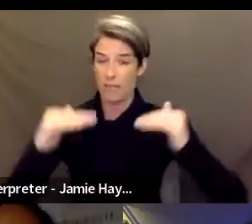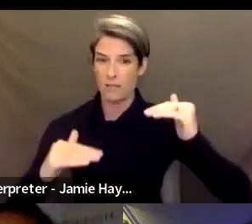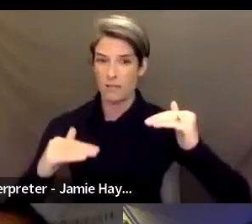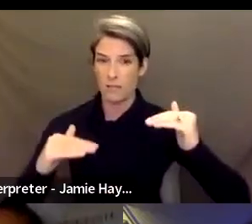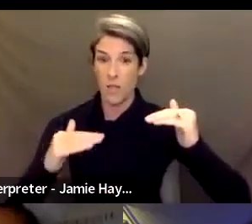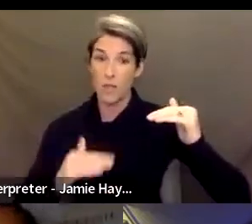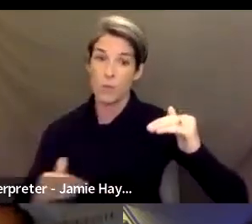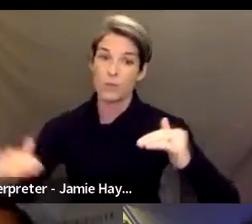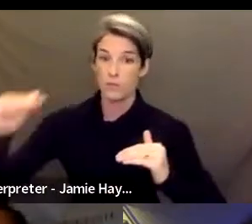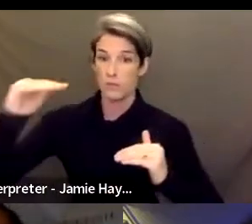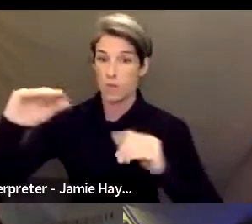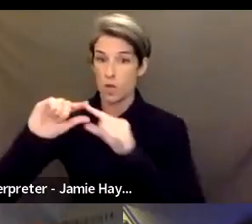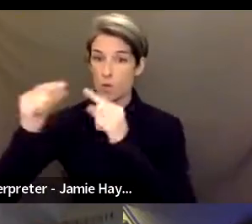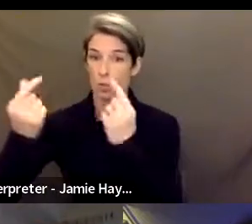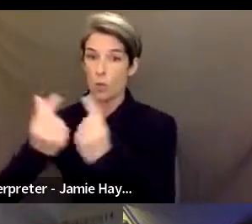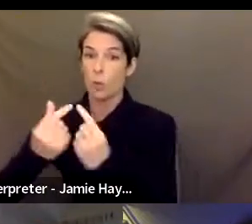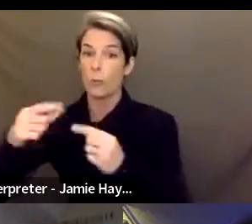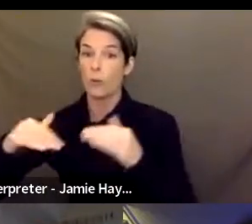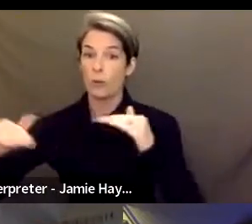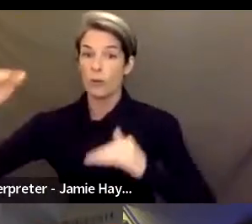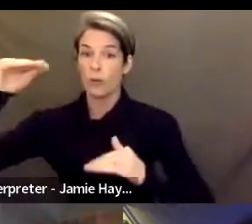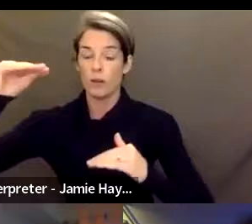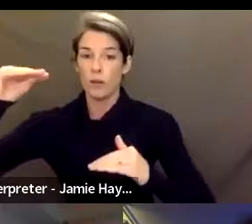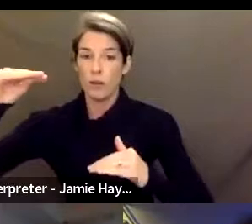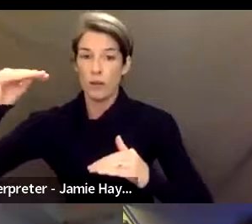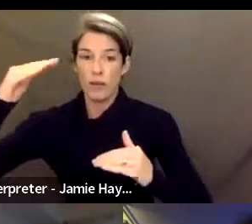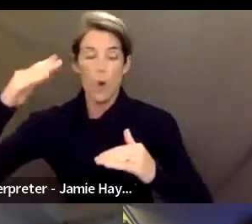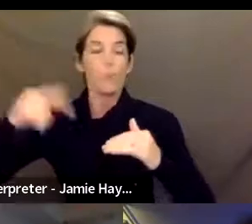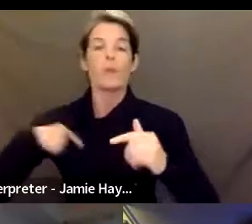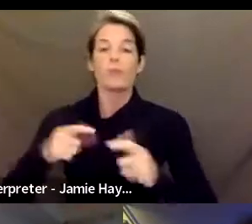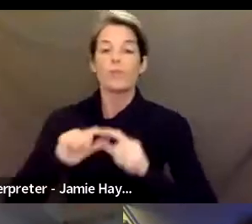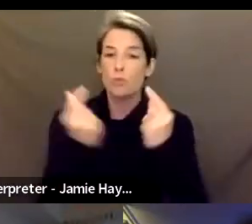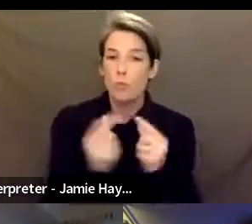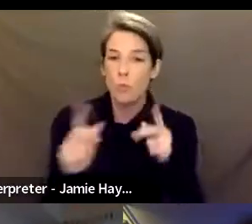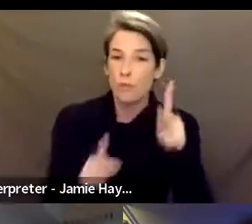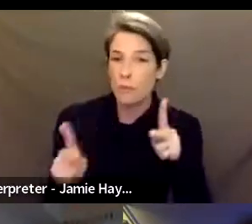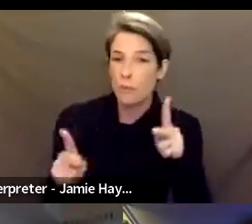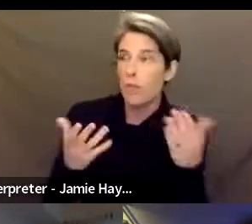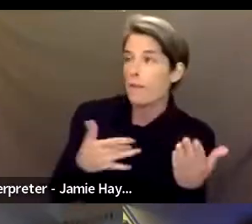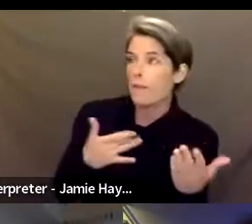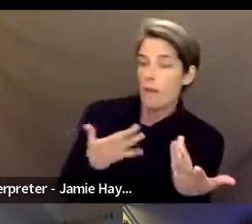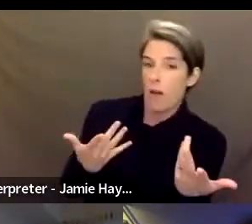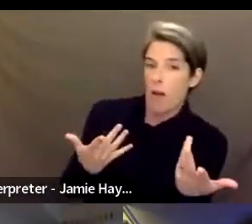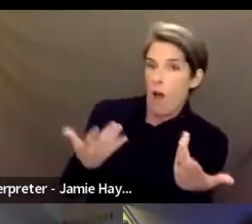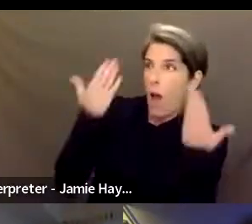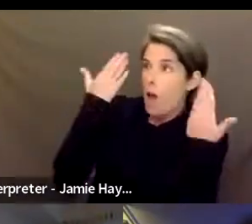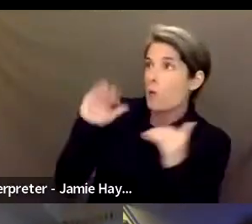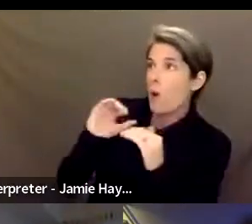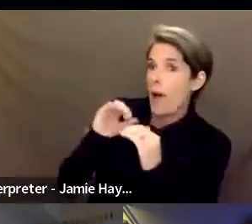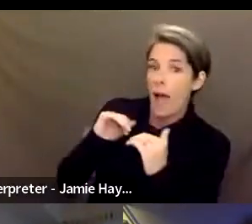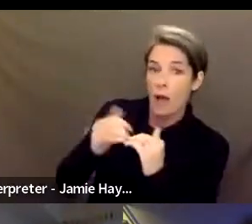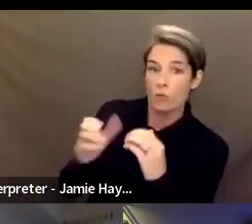dominant group that didn't know how to speak to the non-dominant group.